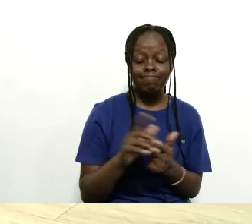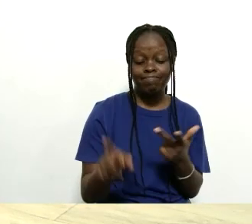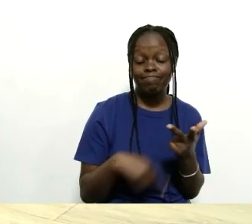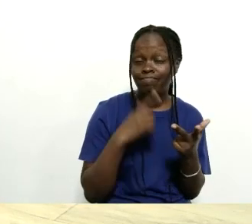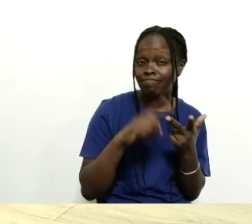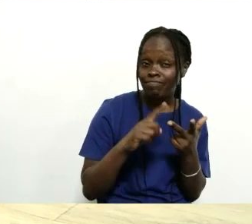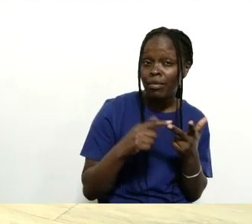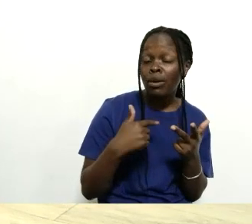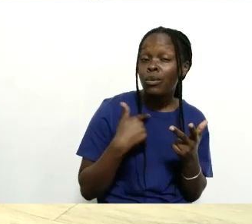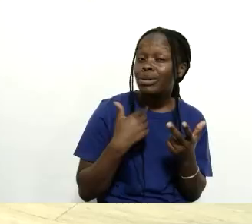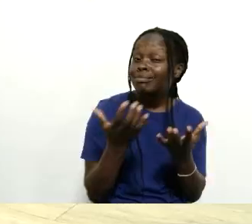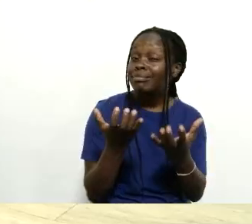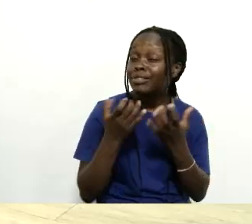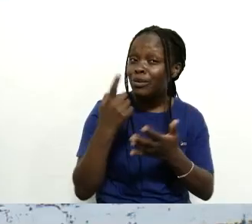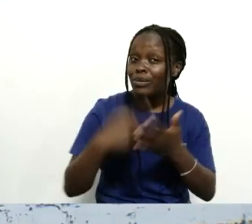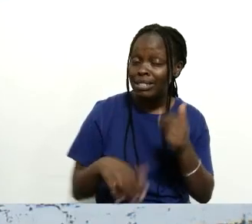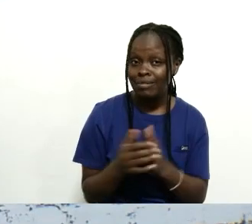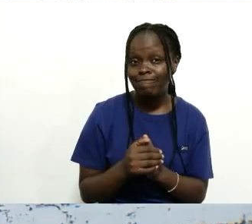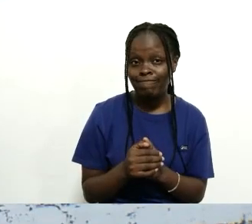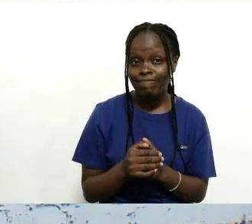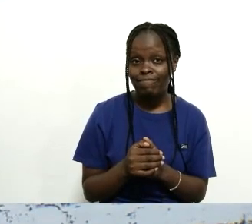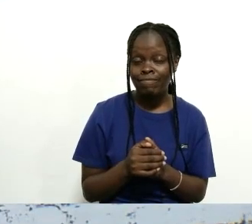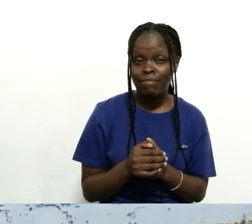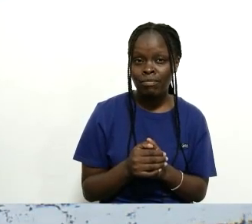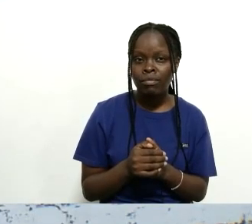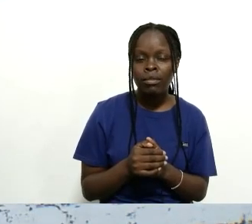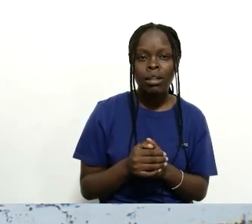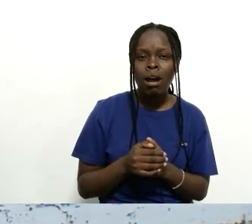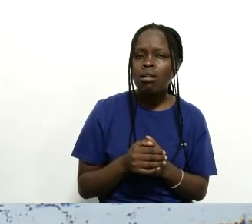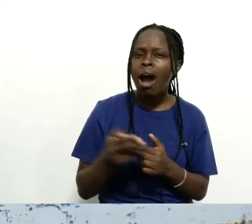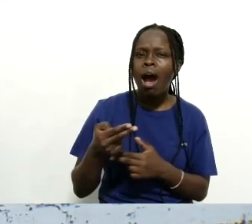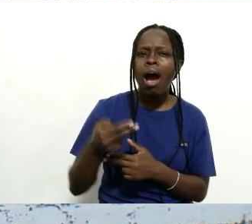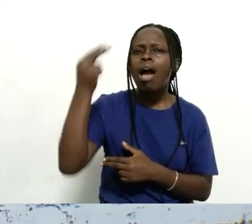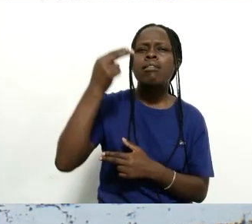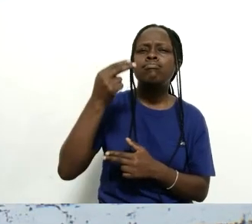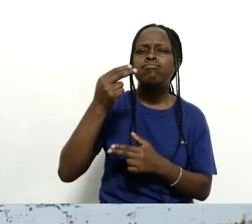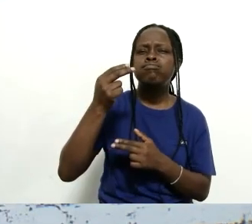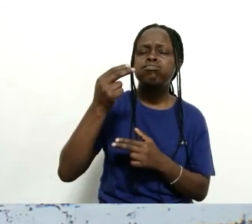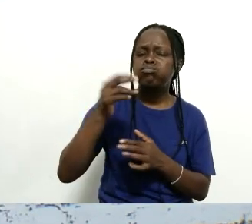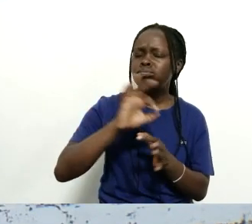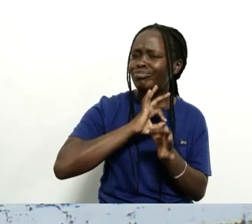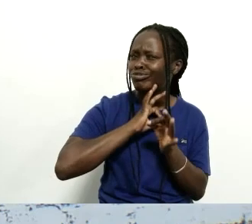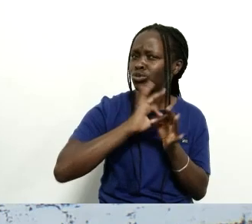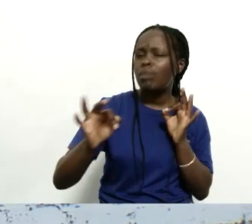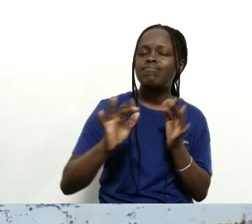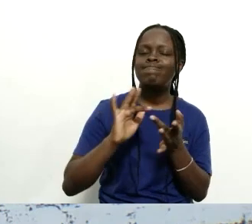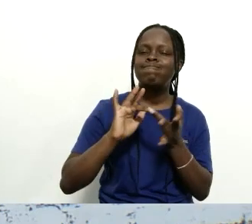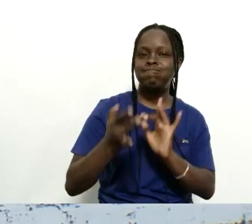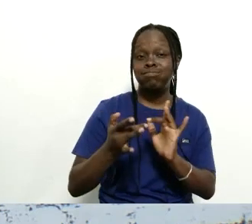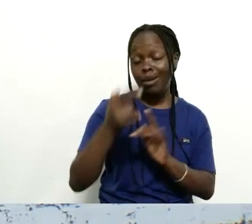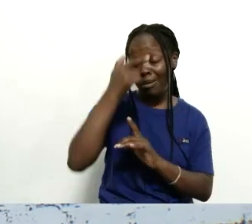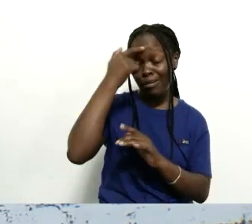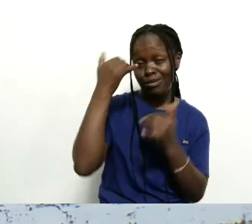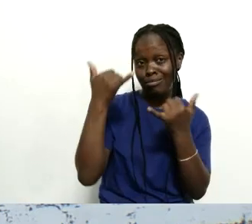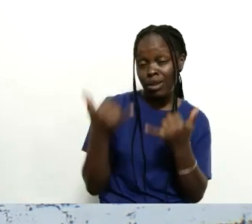content. Number two, we have the teacher coaches. I feel that we need more teacher coaches in every